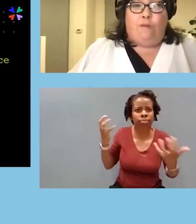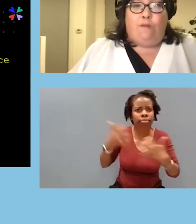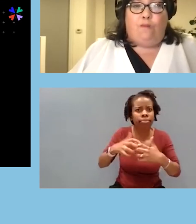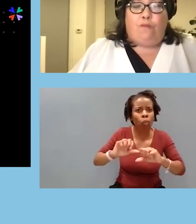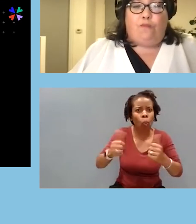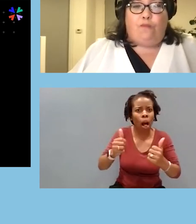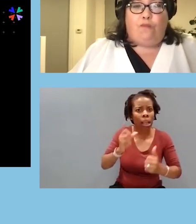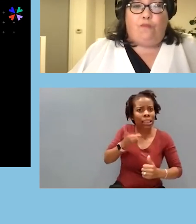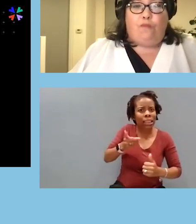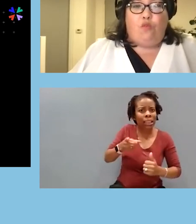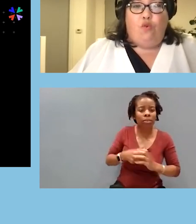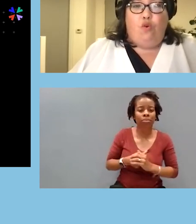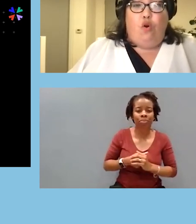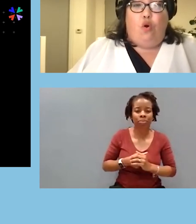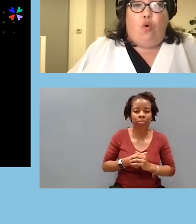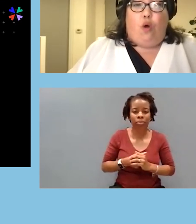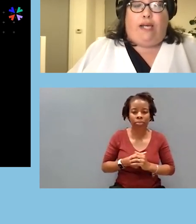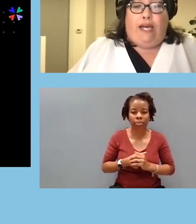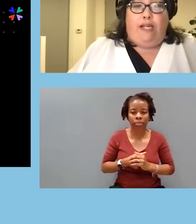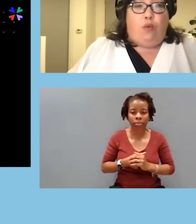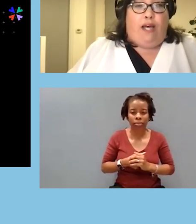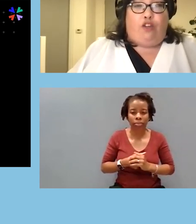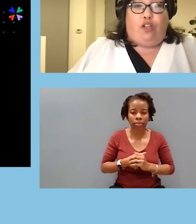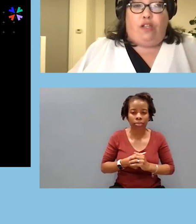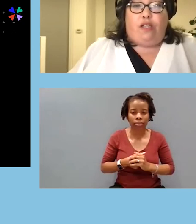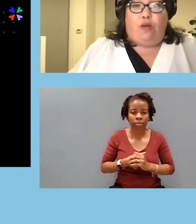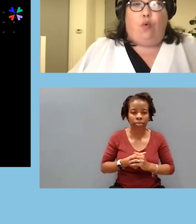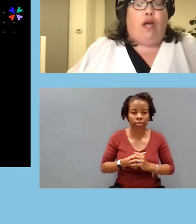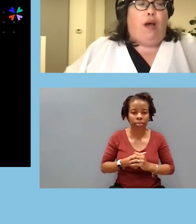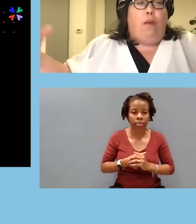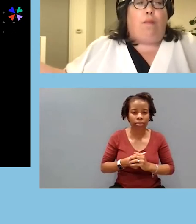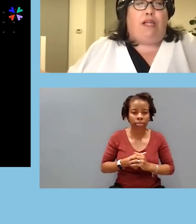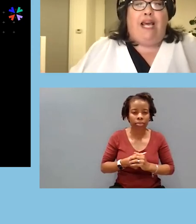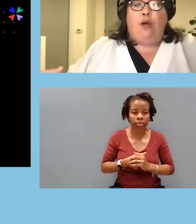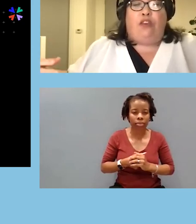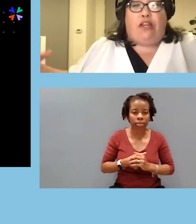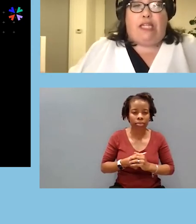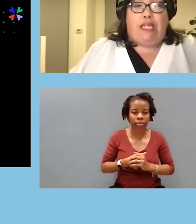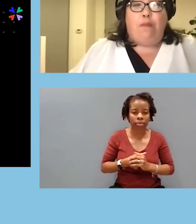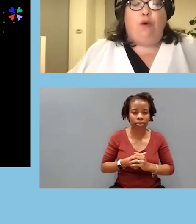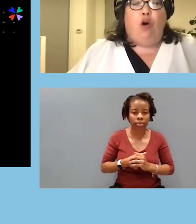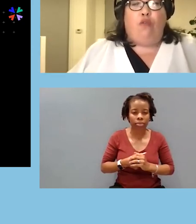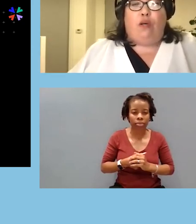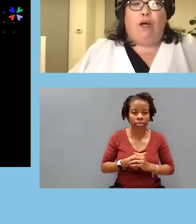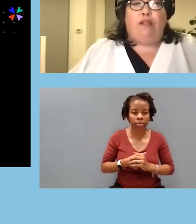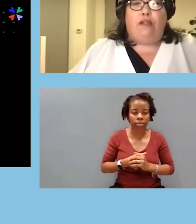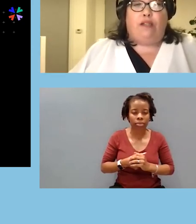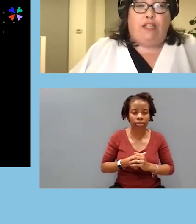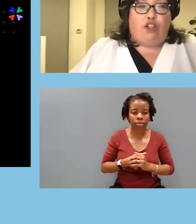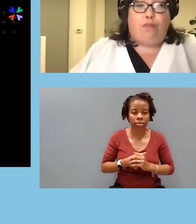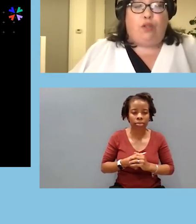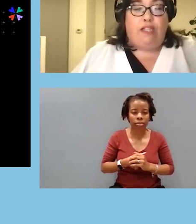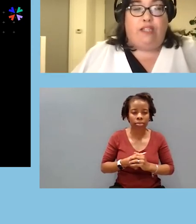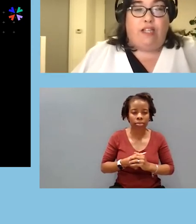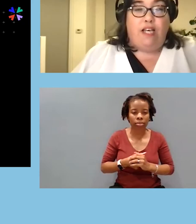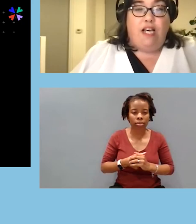slide. Again, I just playing with the theme of abundance,